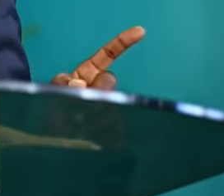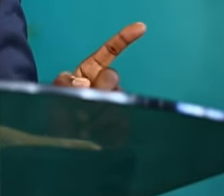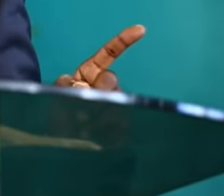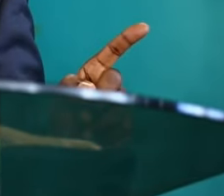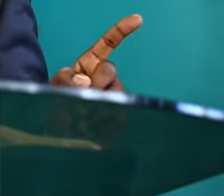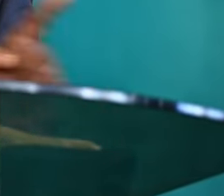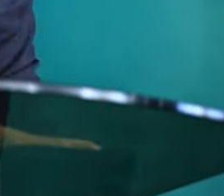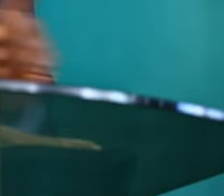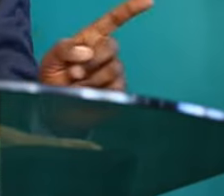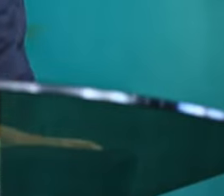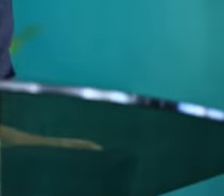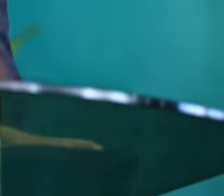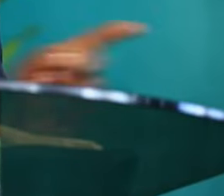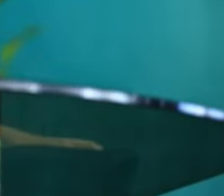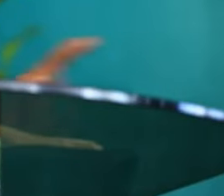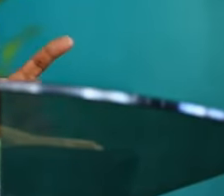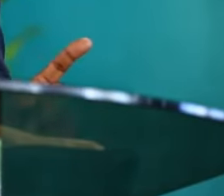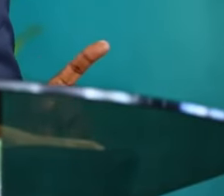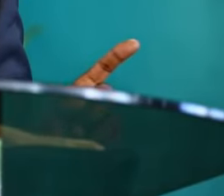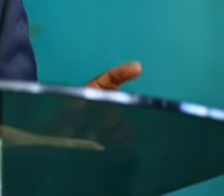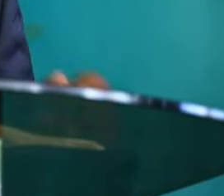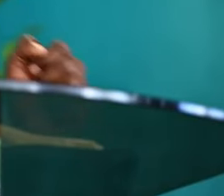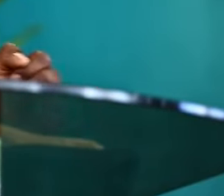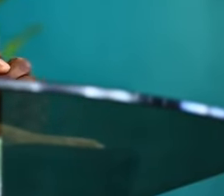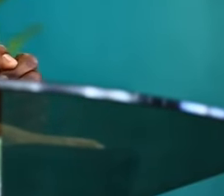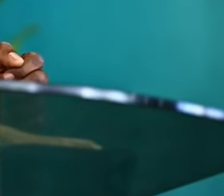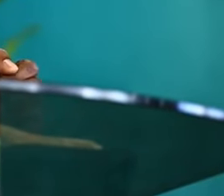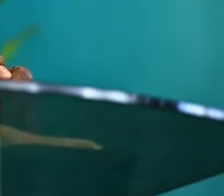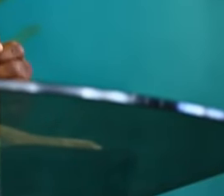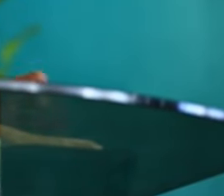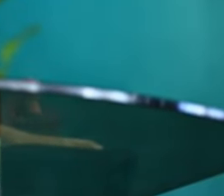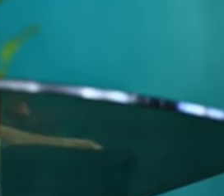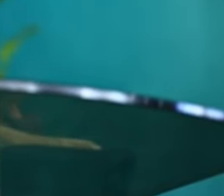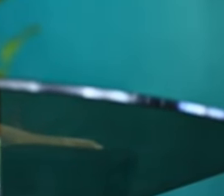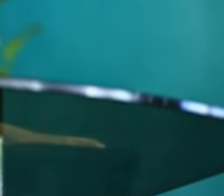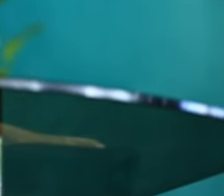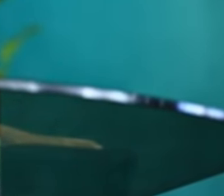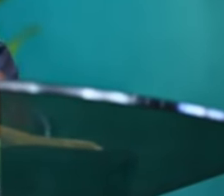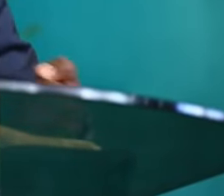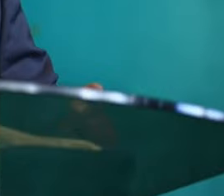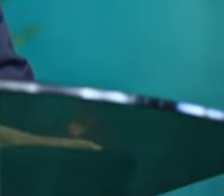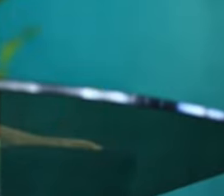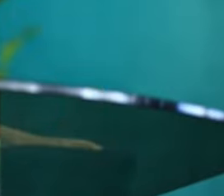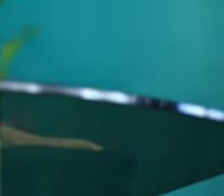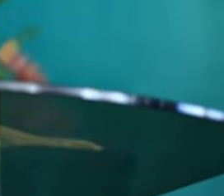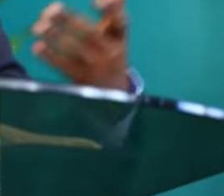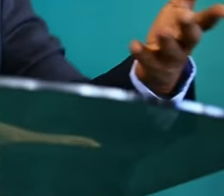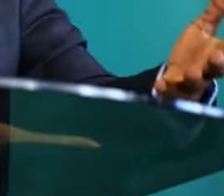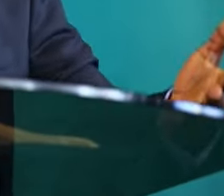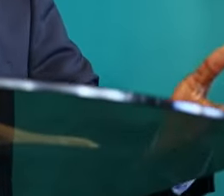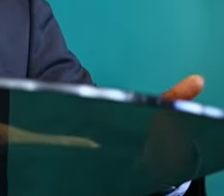by anything. Nothing is going to stop them. Nothing is going to hinder them from achieving